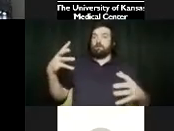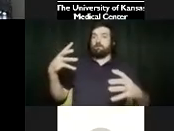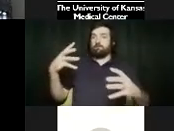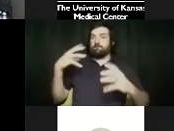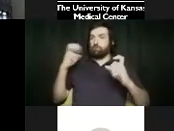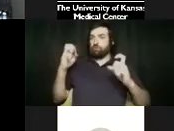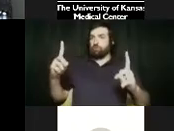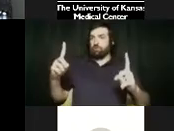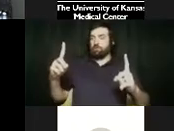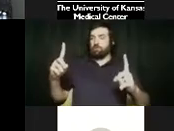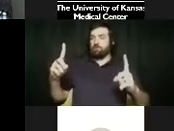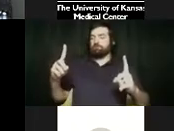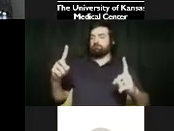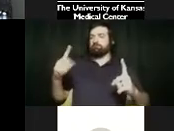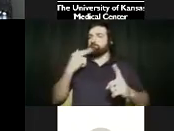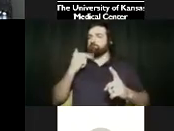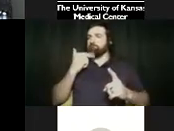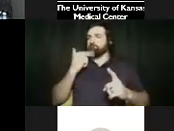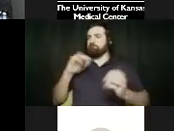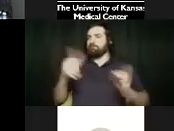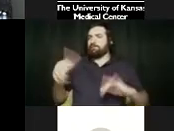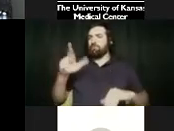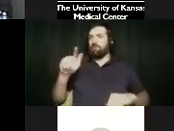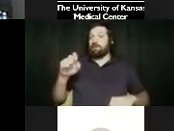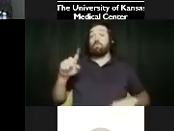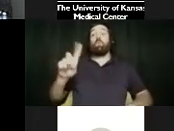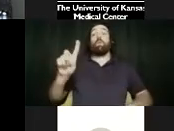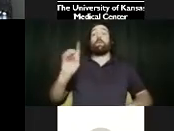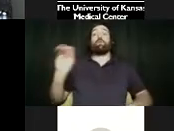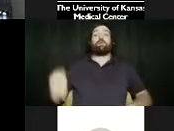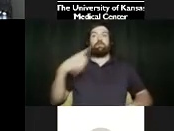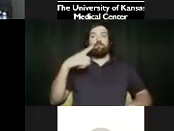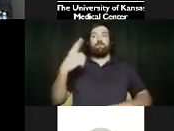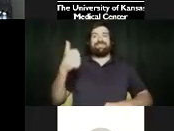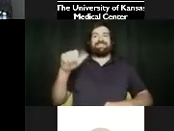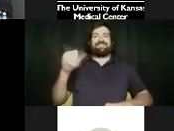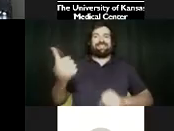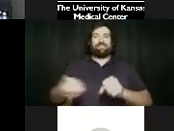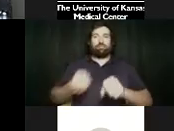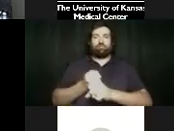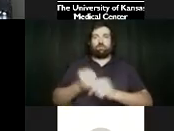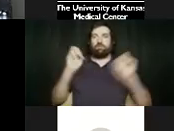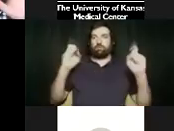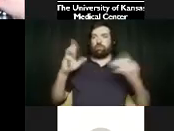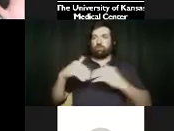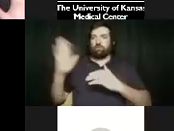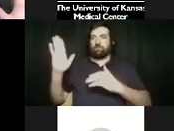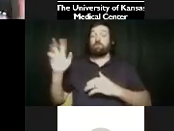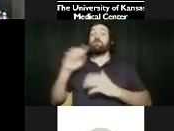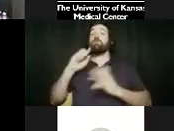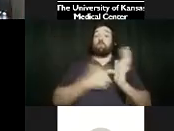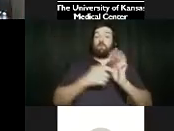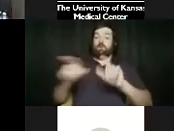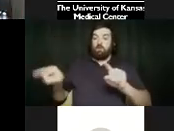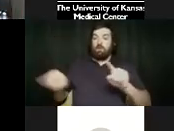low death rate, 1% for people who have 10 years of education. By contrast, in the upper left